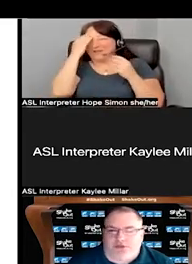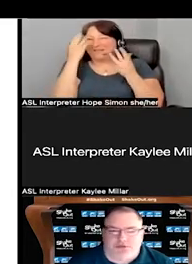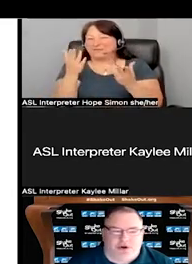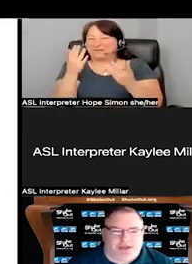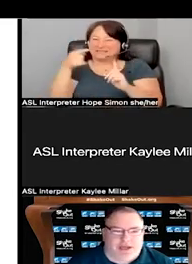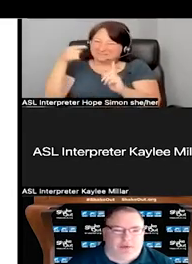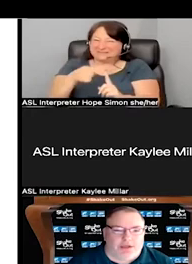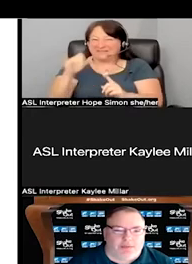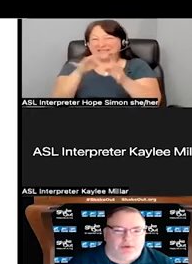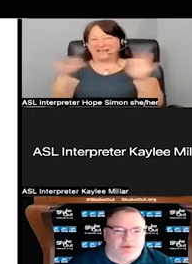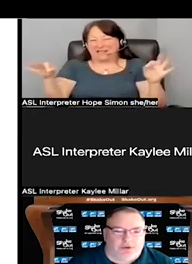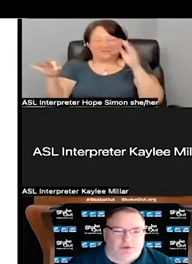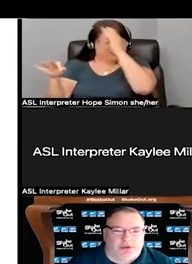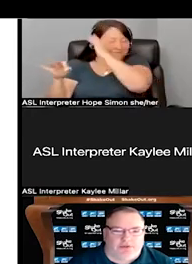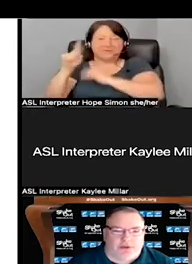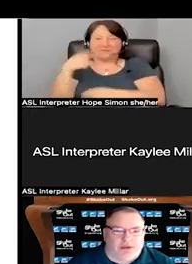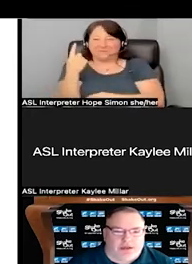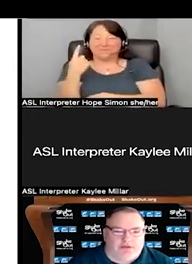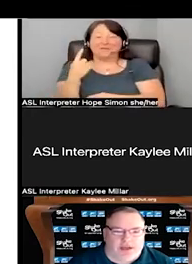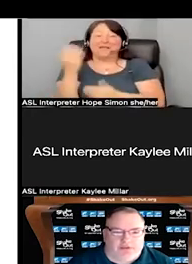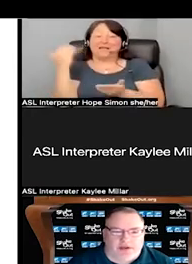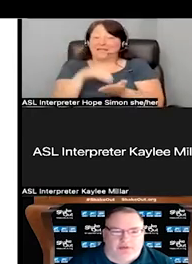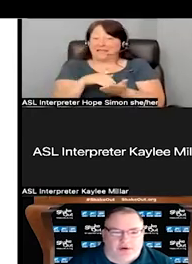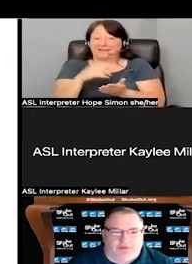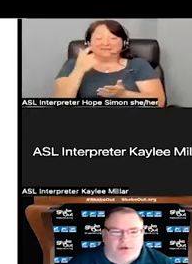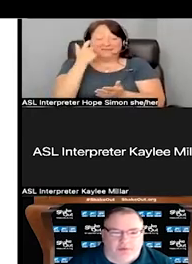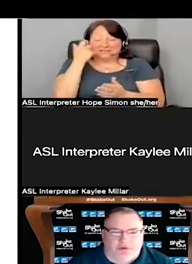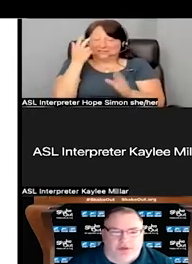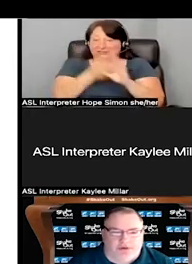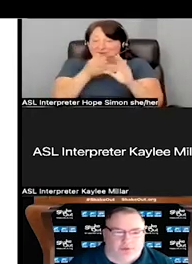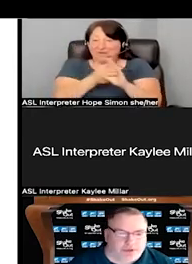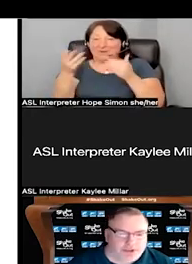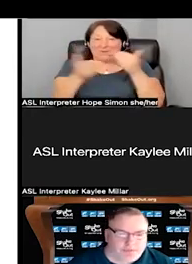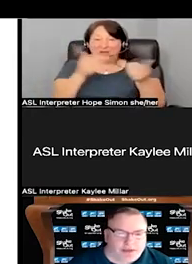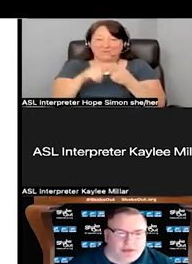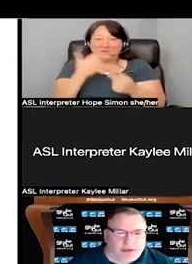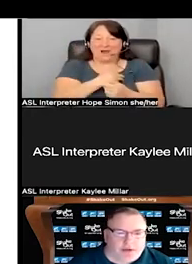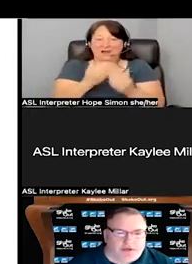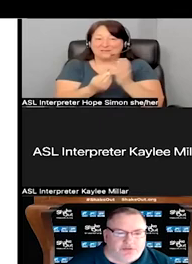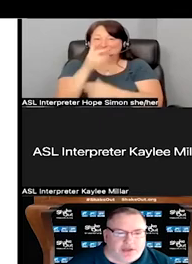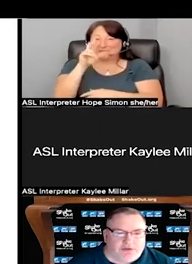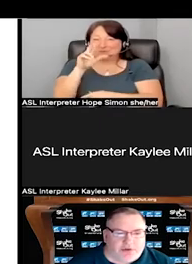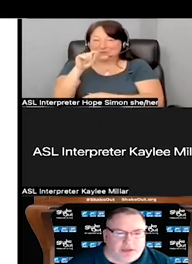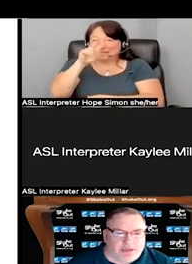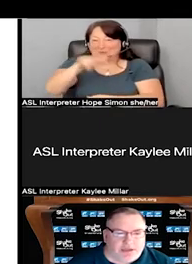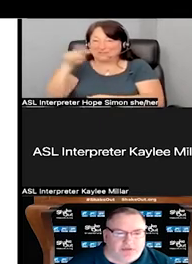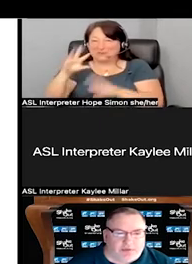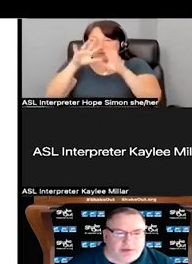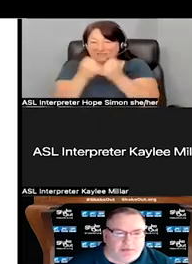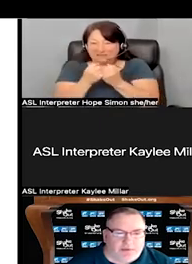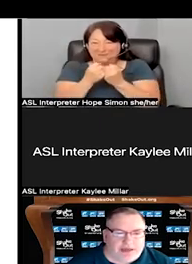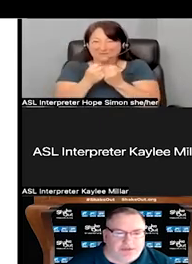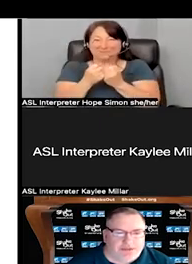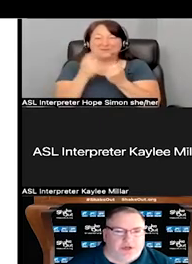If you've just joined, again, welcome to the ECA Southern California Spring 2022 workshop. Just as, because